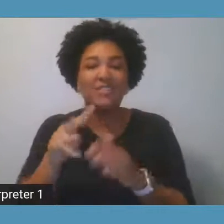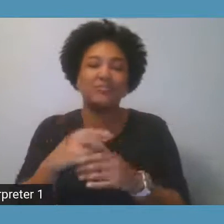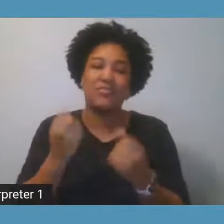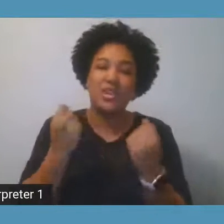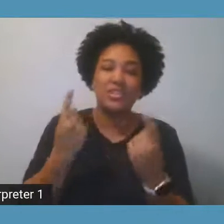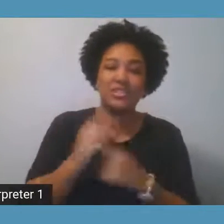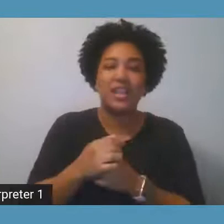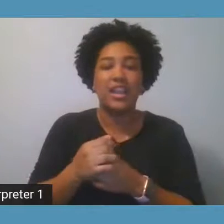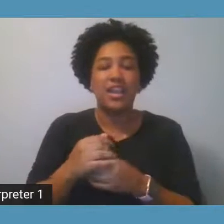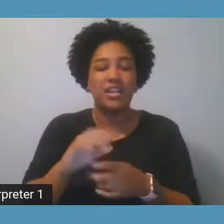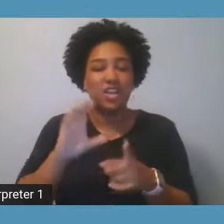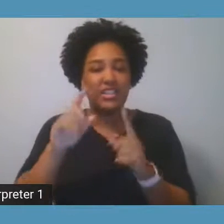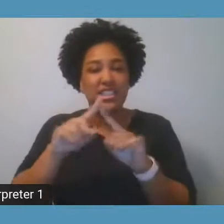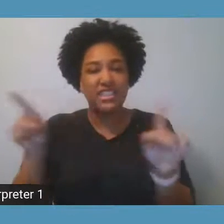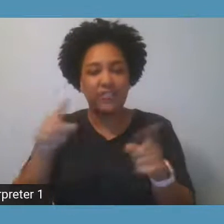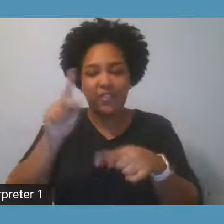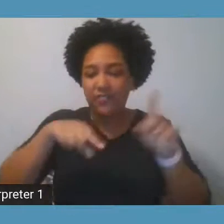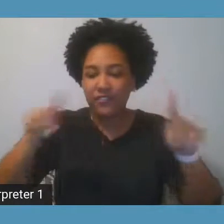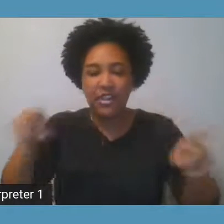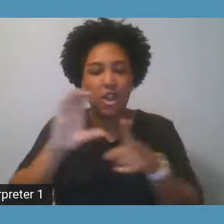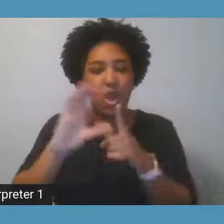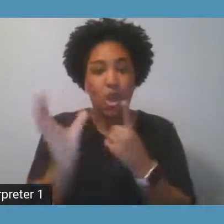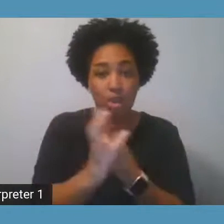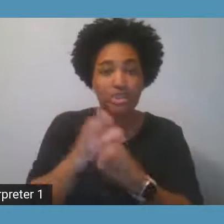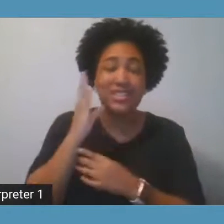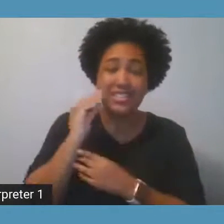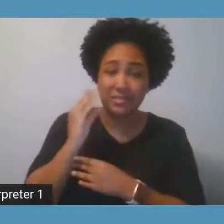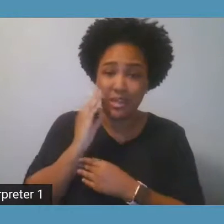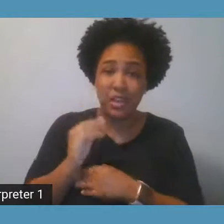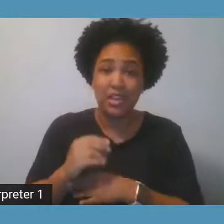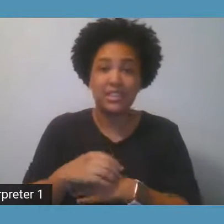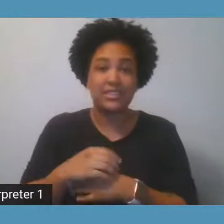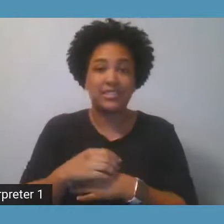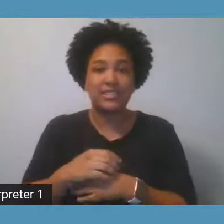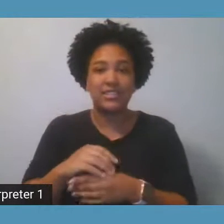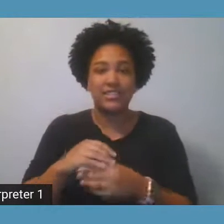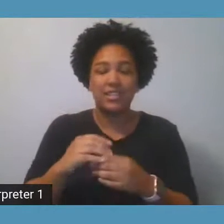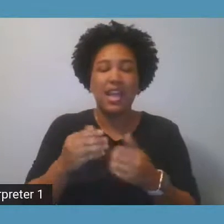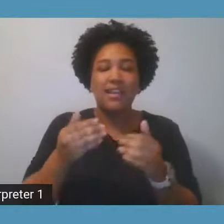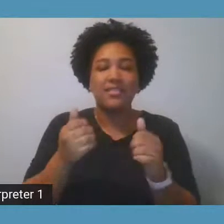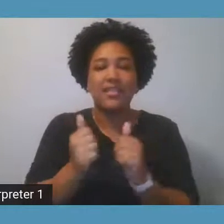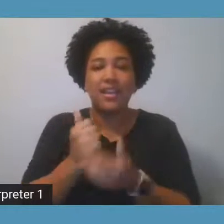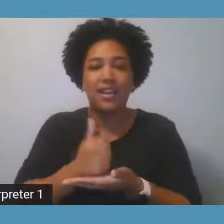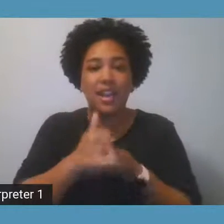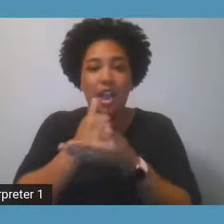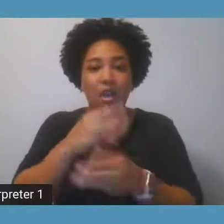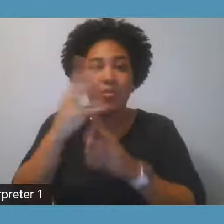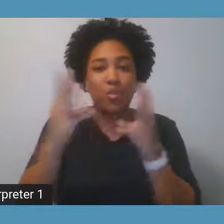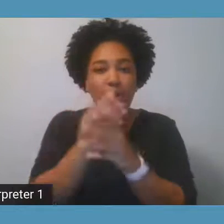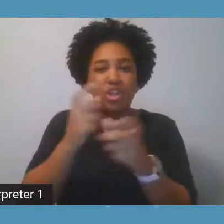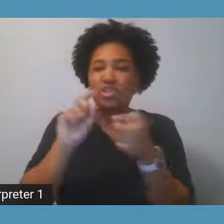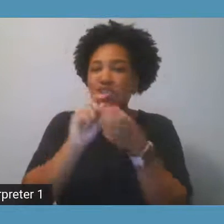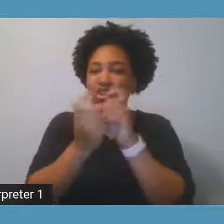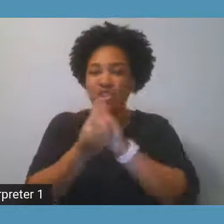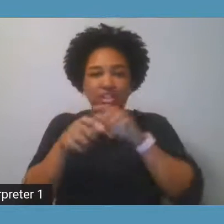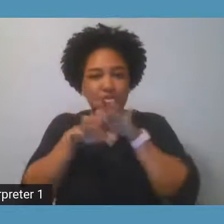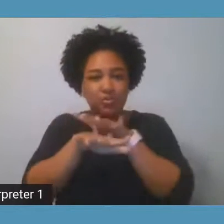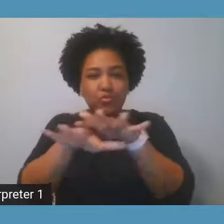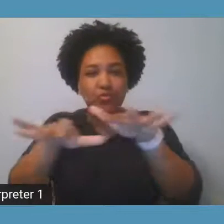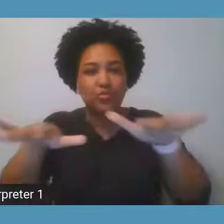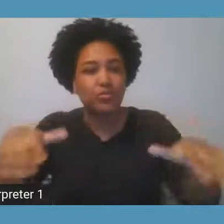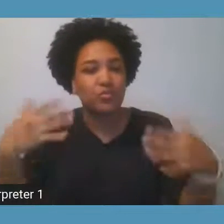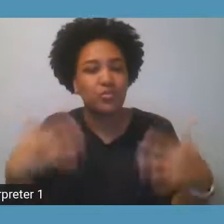diversity of cultures and experiences that form the richness of our world and our profession. Before we begin